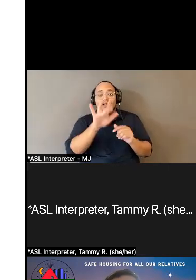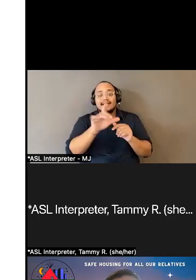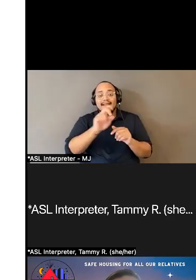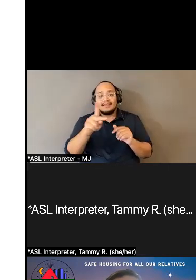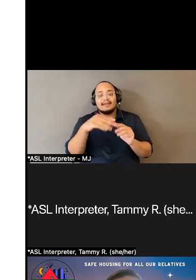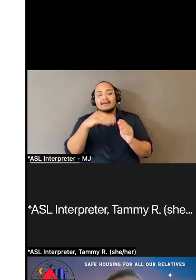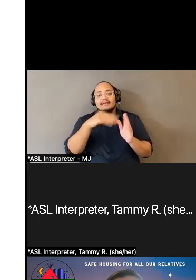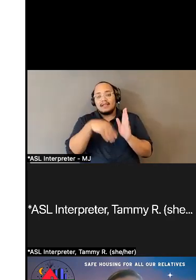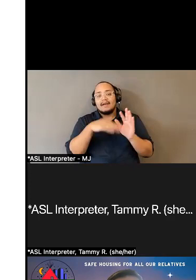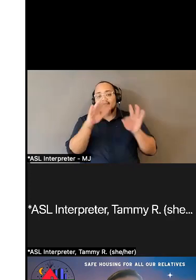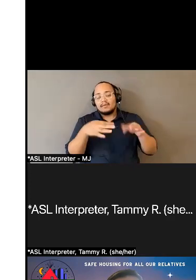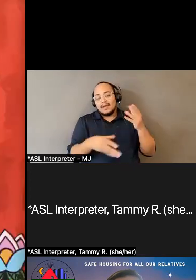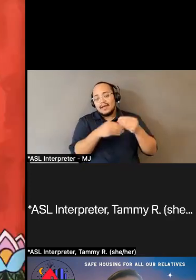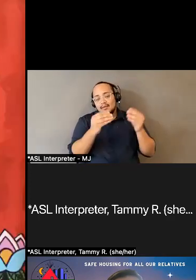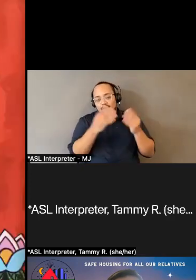information.